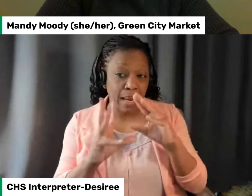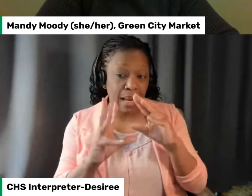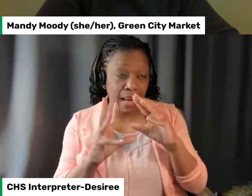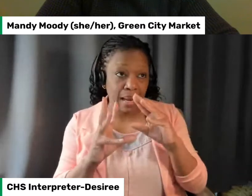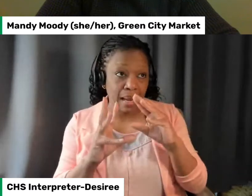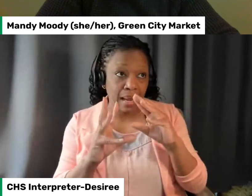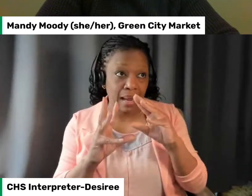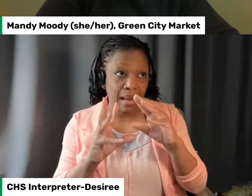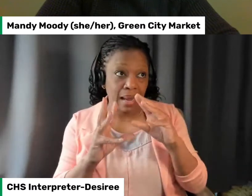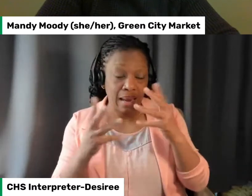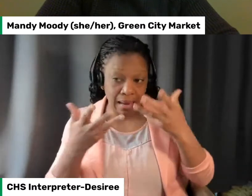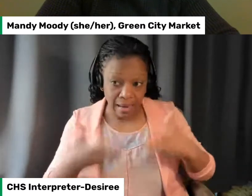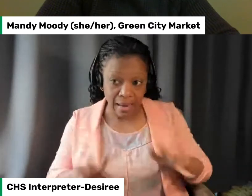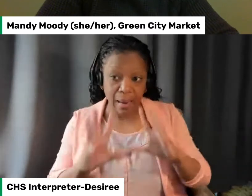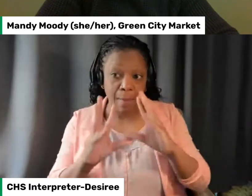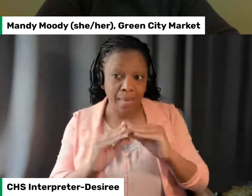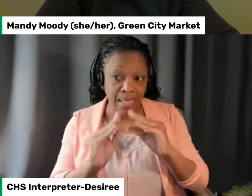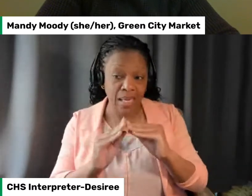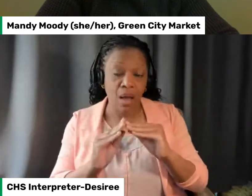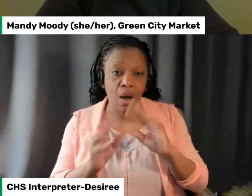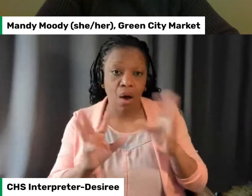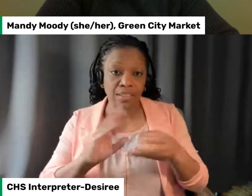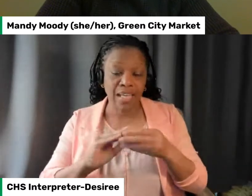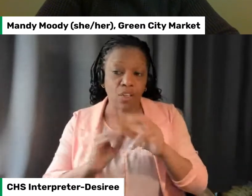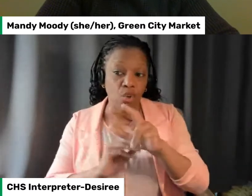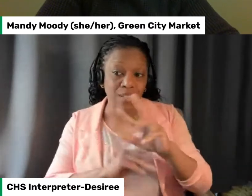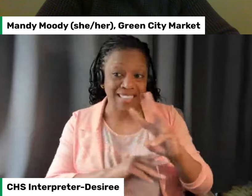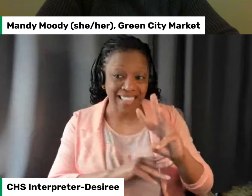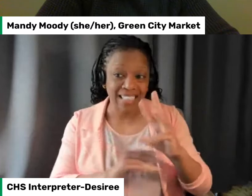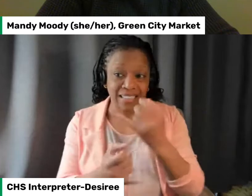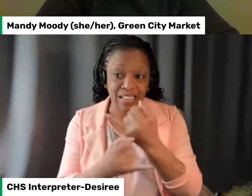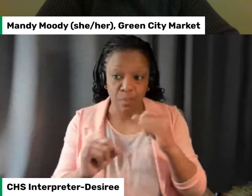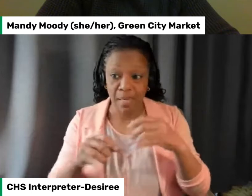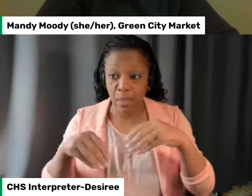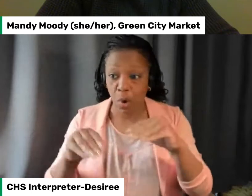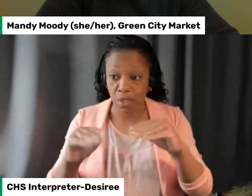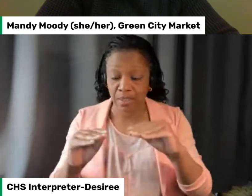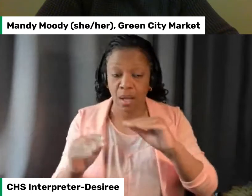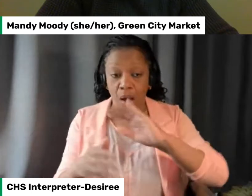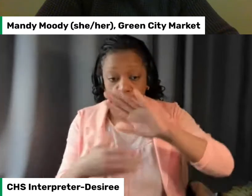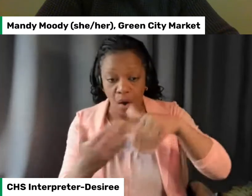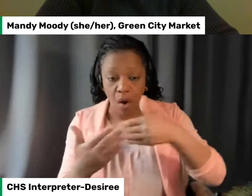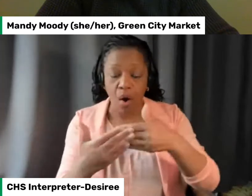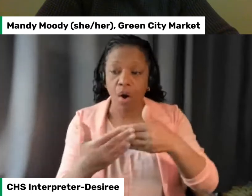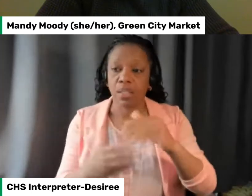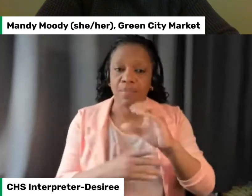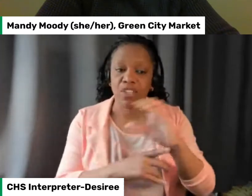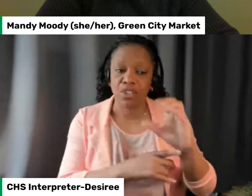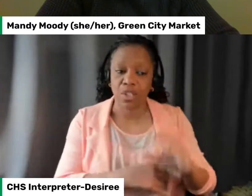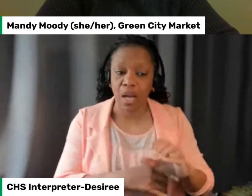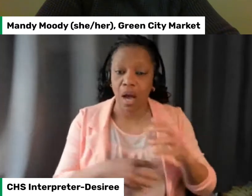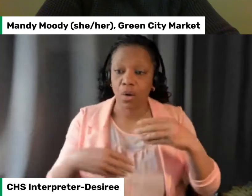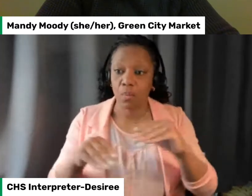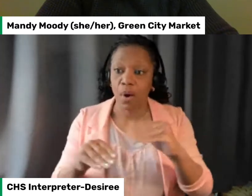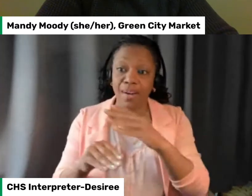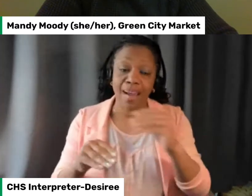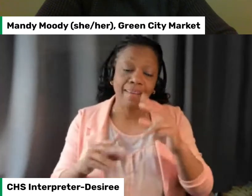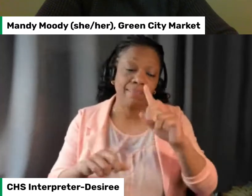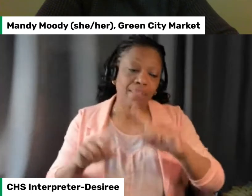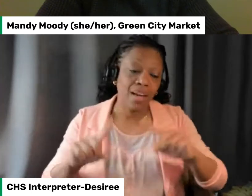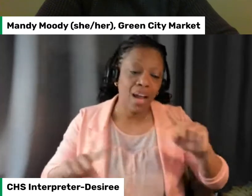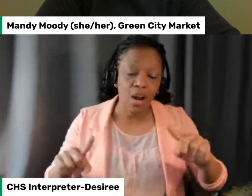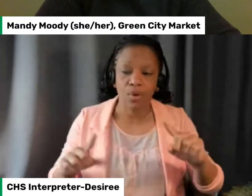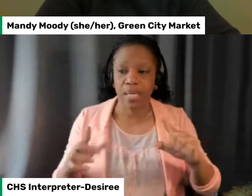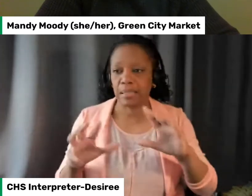36 independent markets, all of the Chicago markets, and various collaborative partners in the